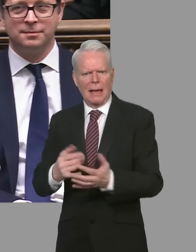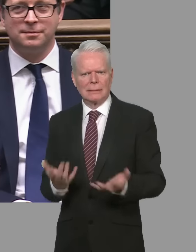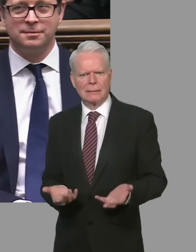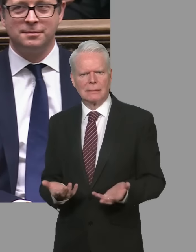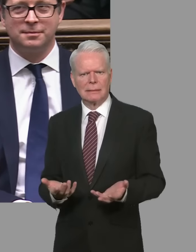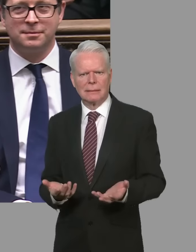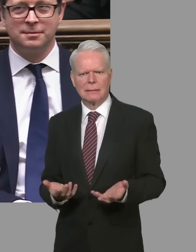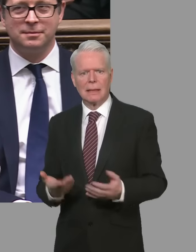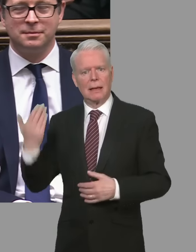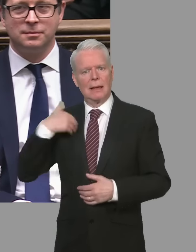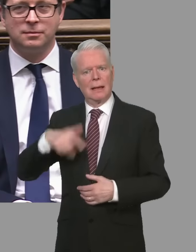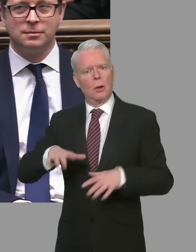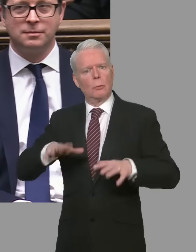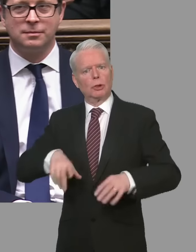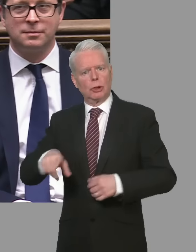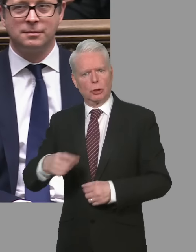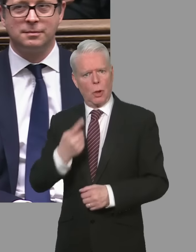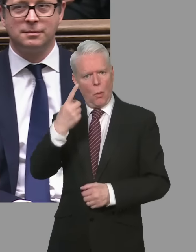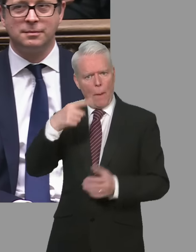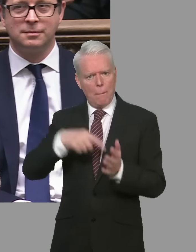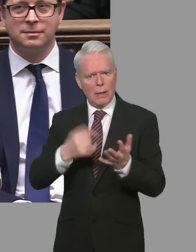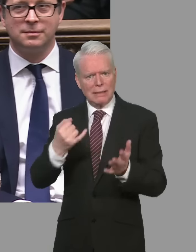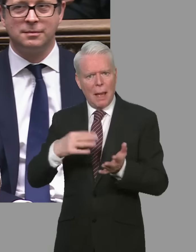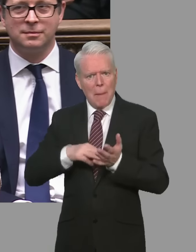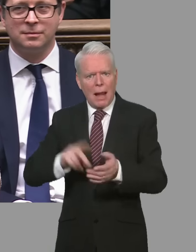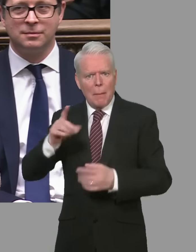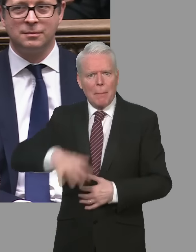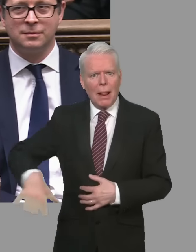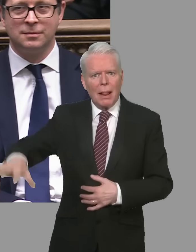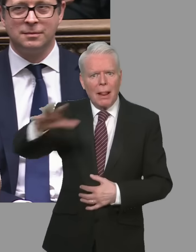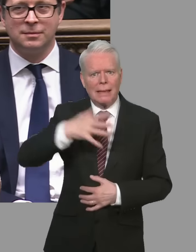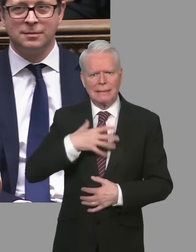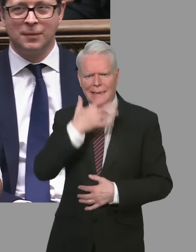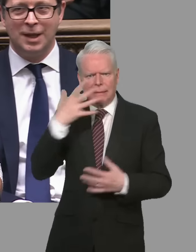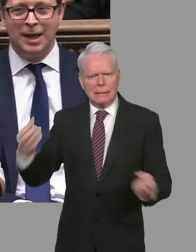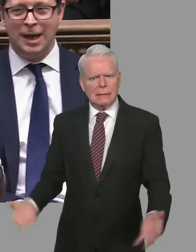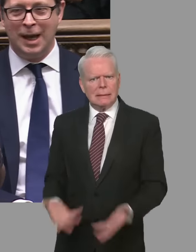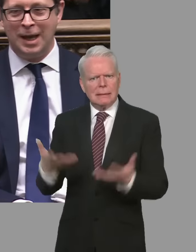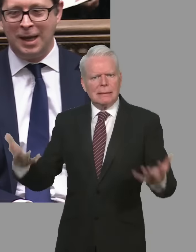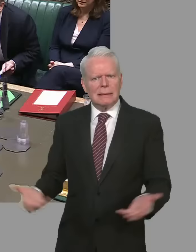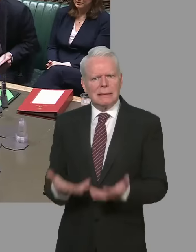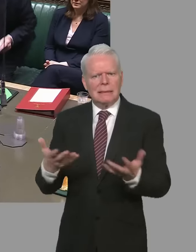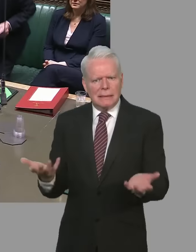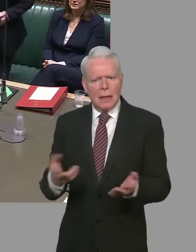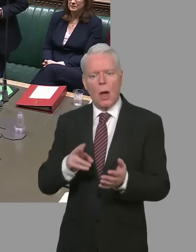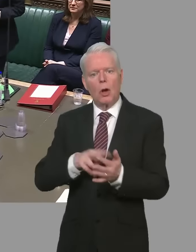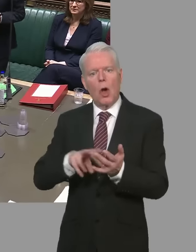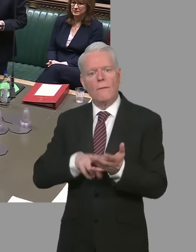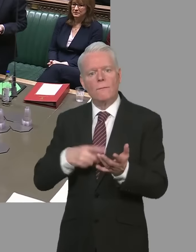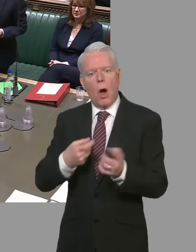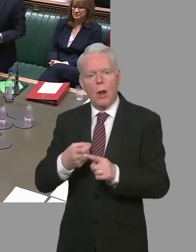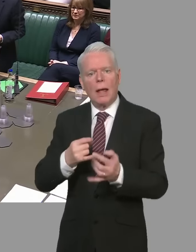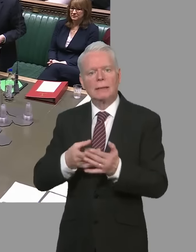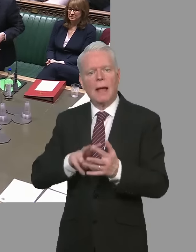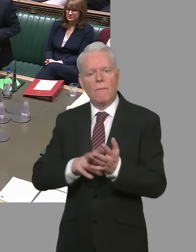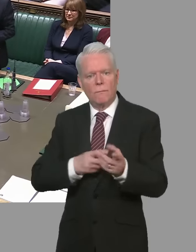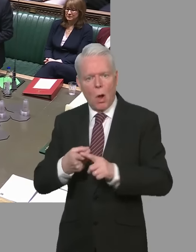So will the Prime Minister approve the licences, or is the Energy Secretary running the government? Prime